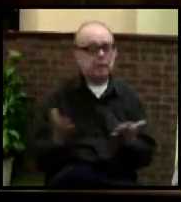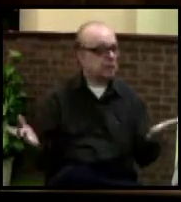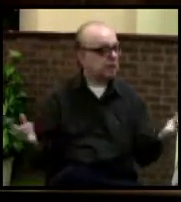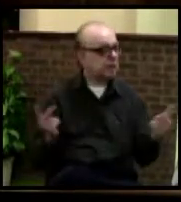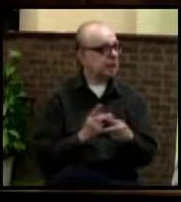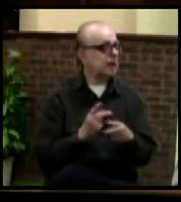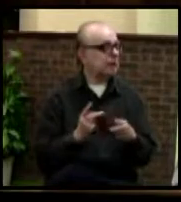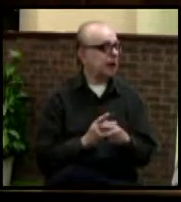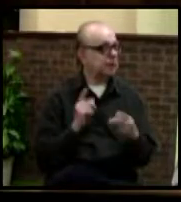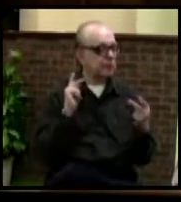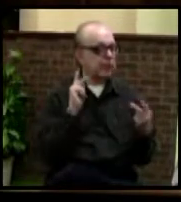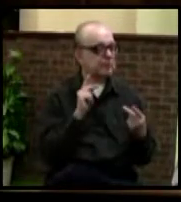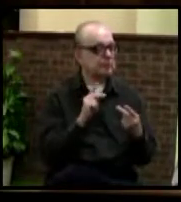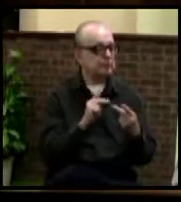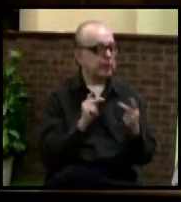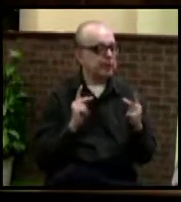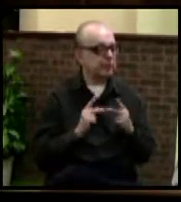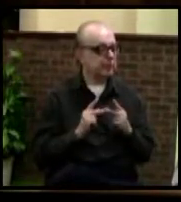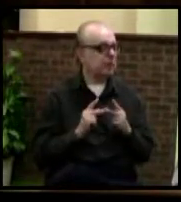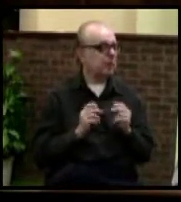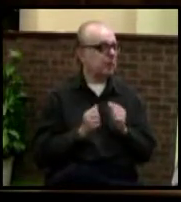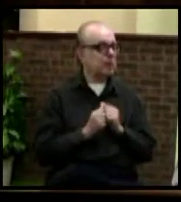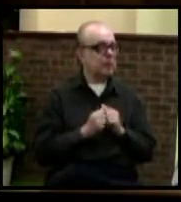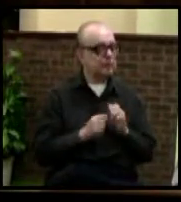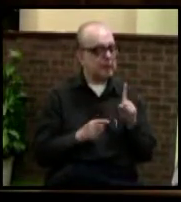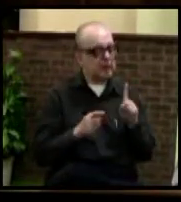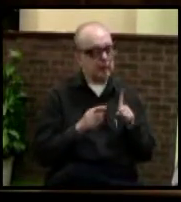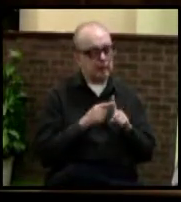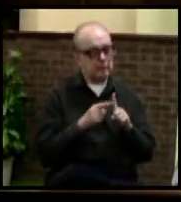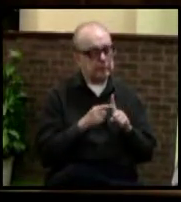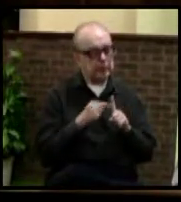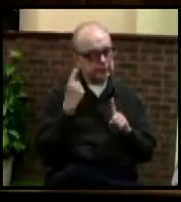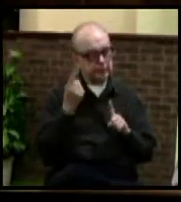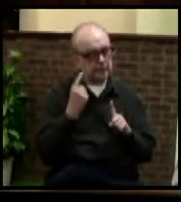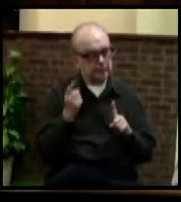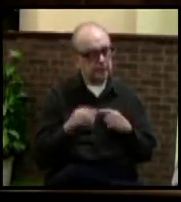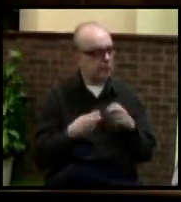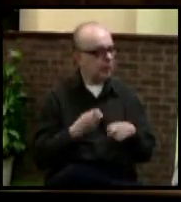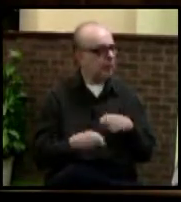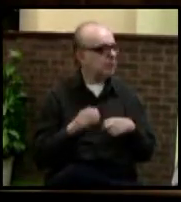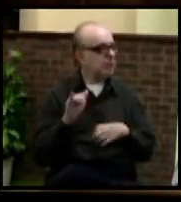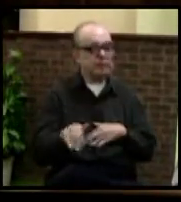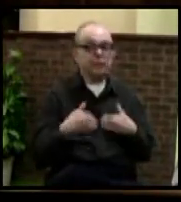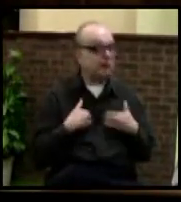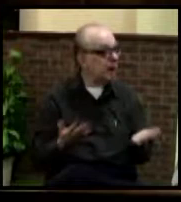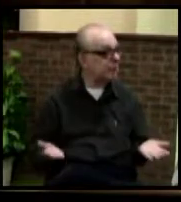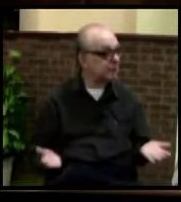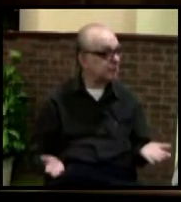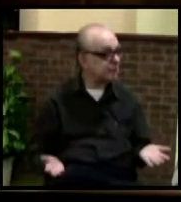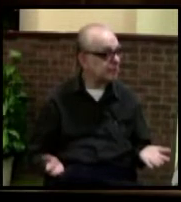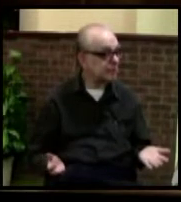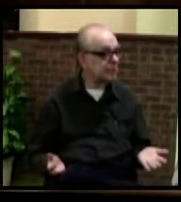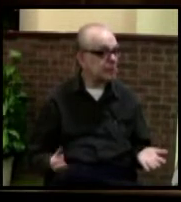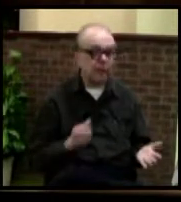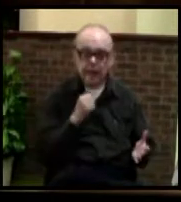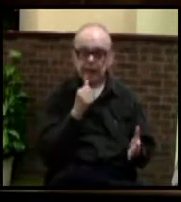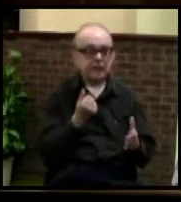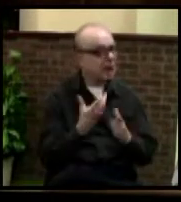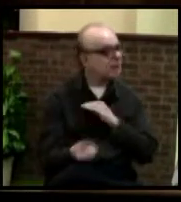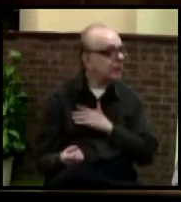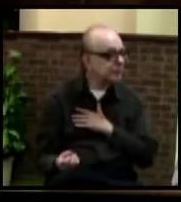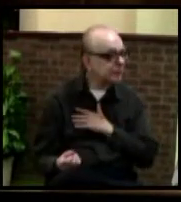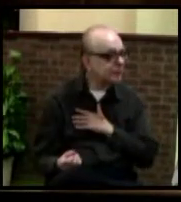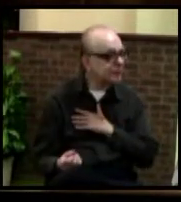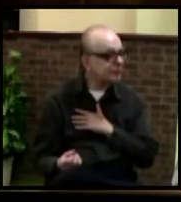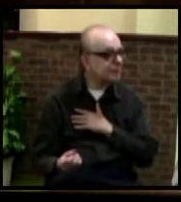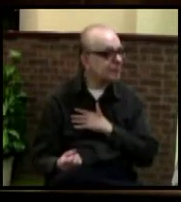something to get me back to that point again with some optimism, because everything, all of the problems are still here. They haven't gone